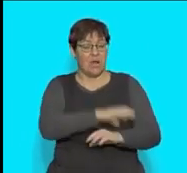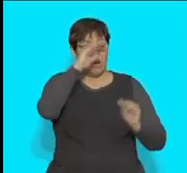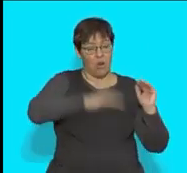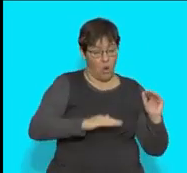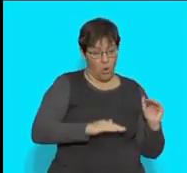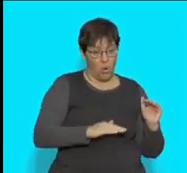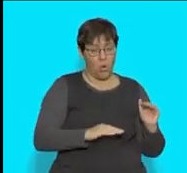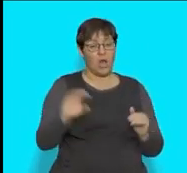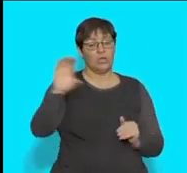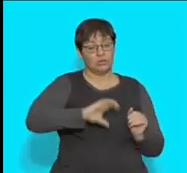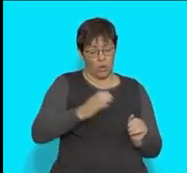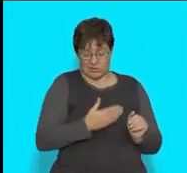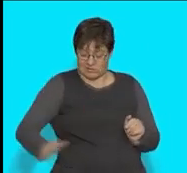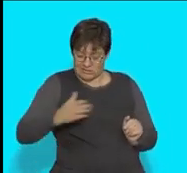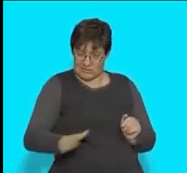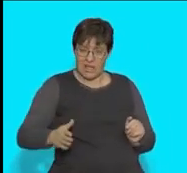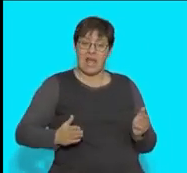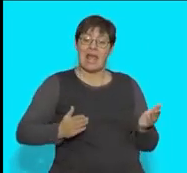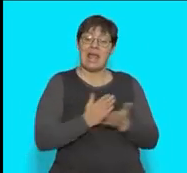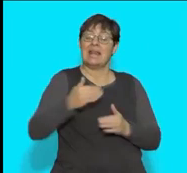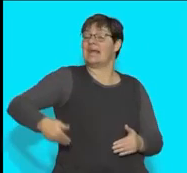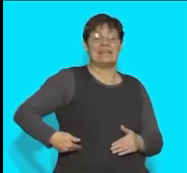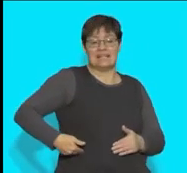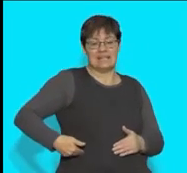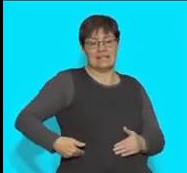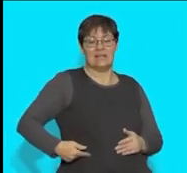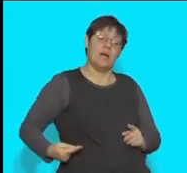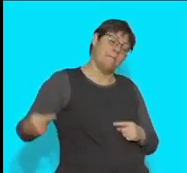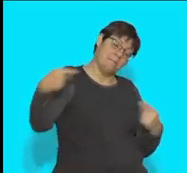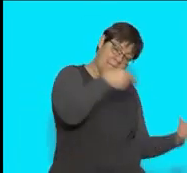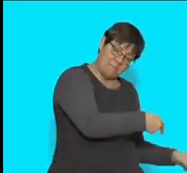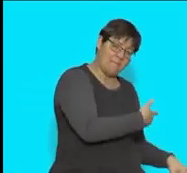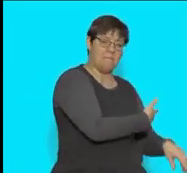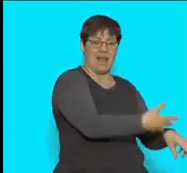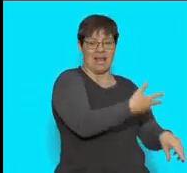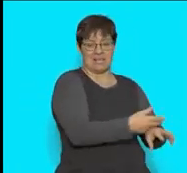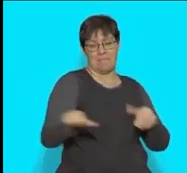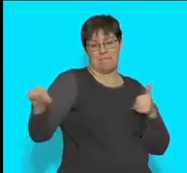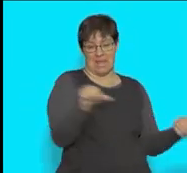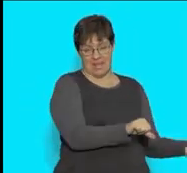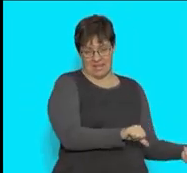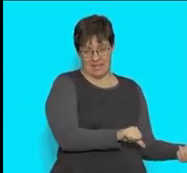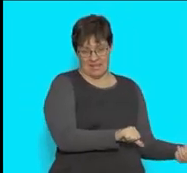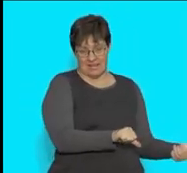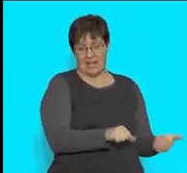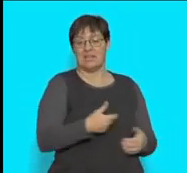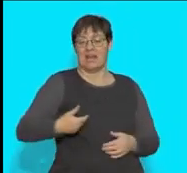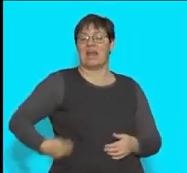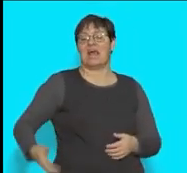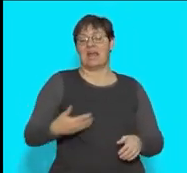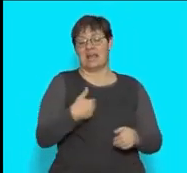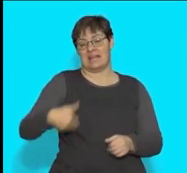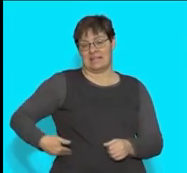low, the sodium doesn't actually go into the kidney, but it goes into the blood of the